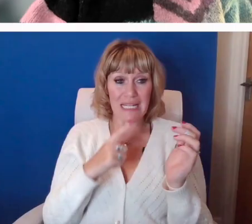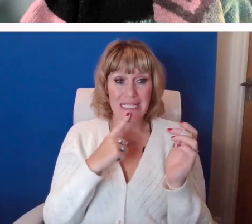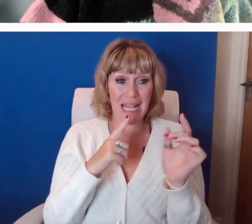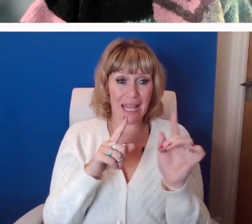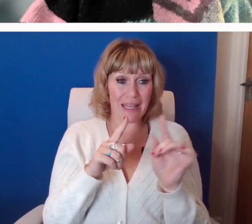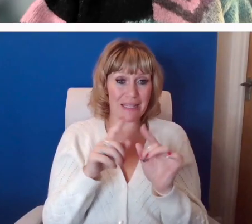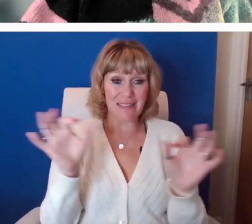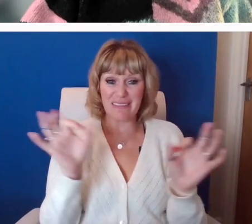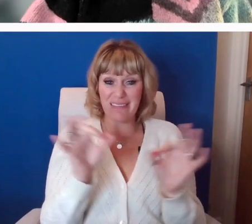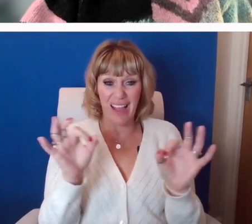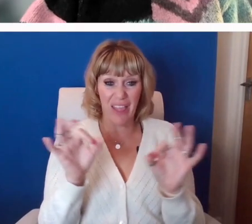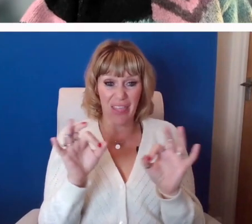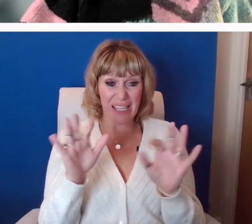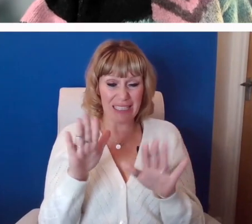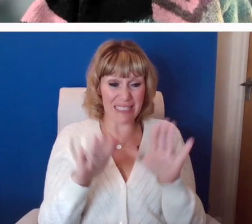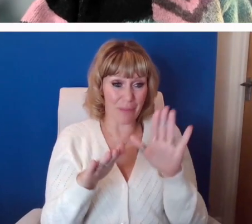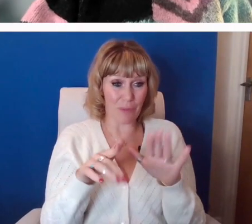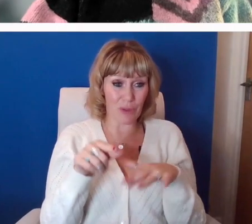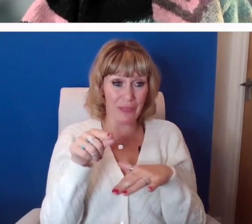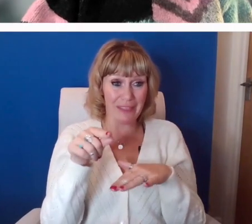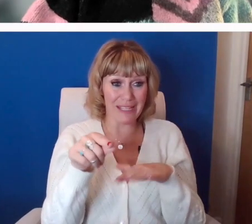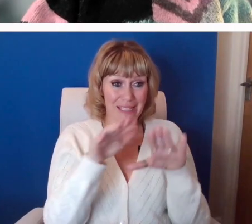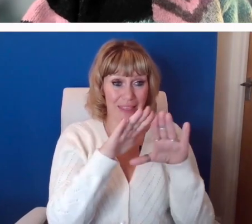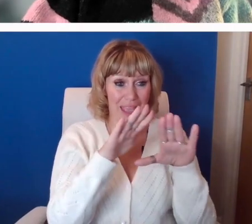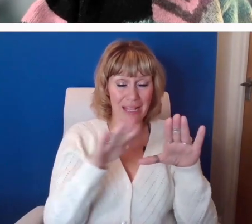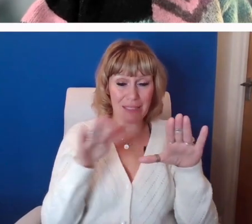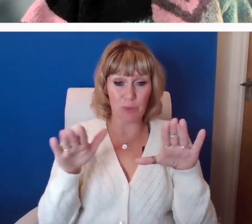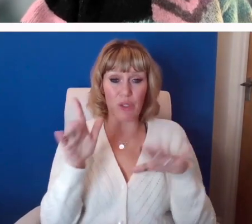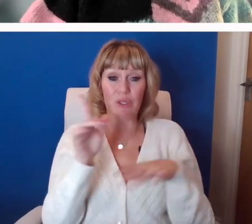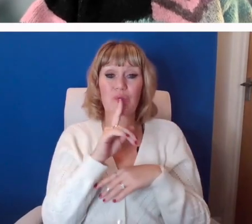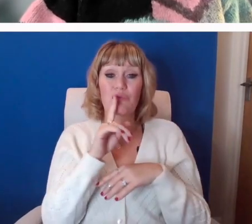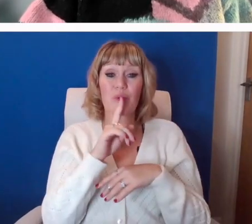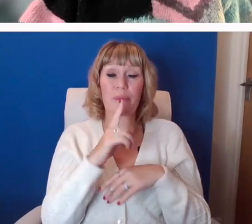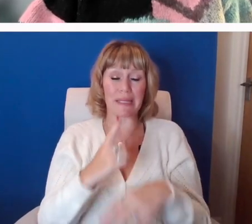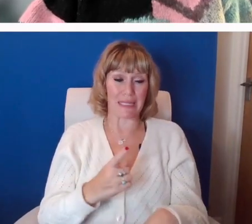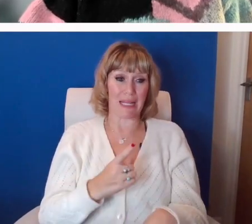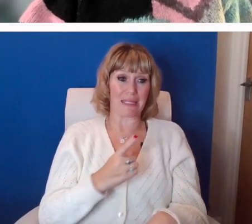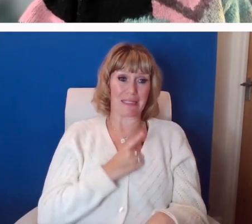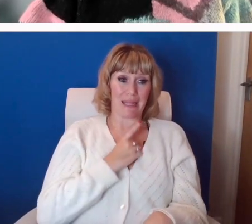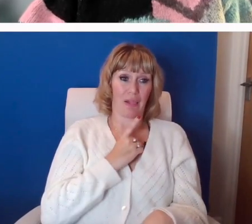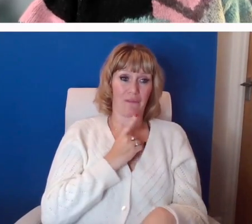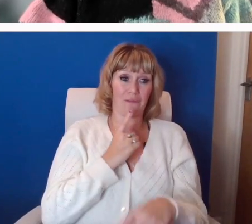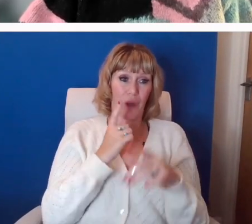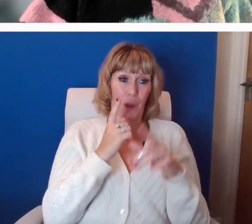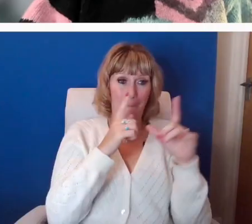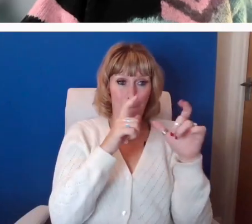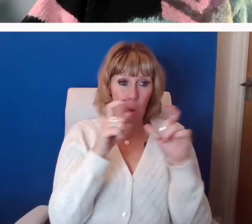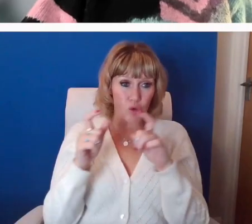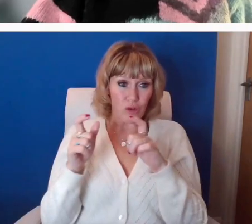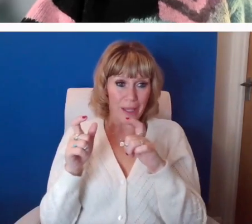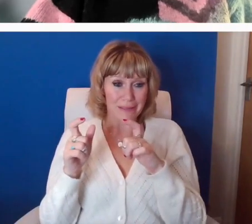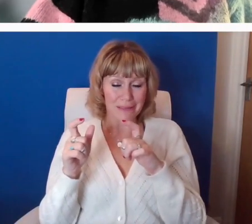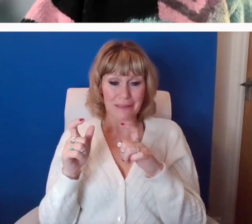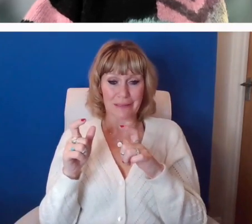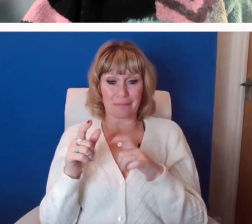any of the exhibitions of women's self-portraits before. Um, yeah, I